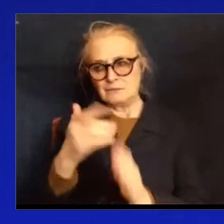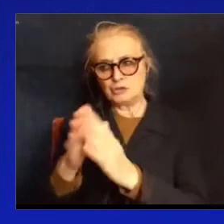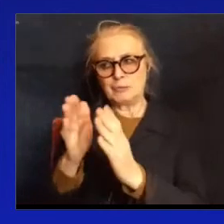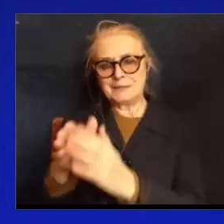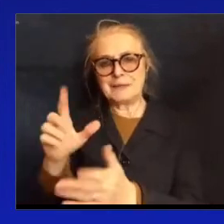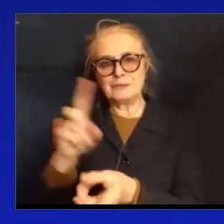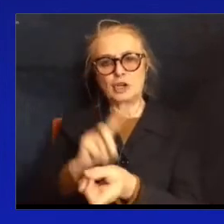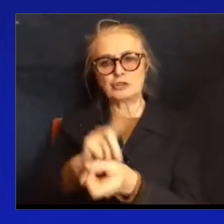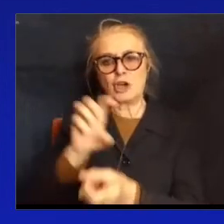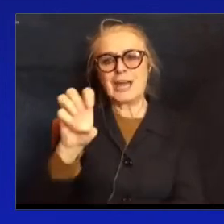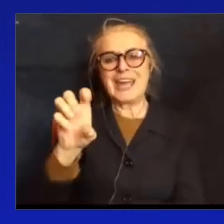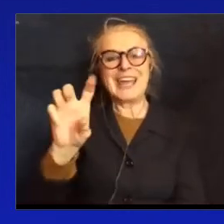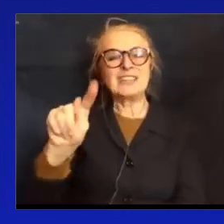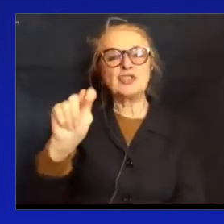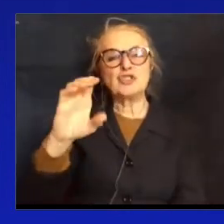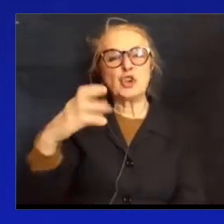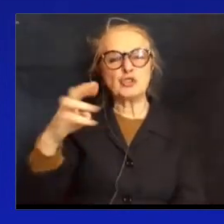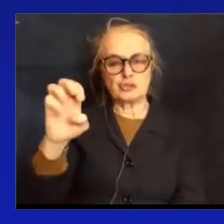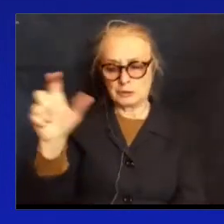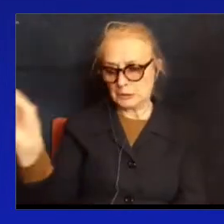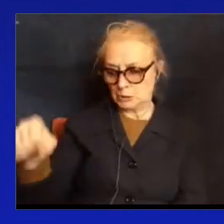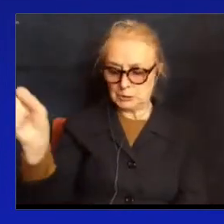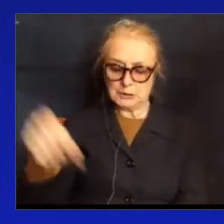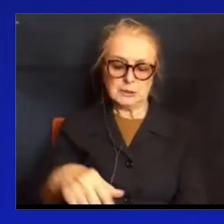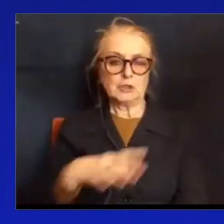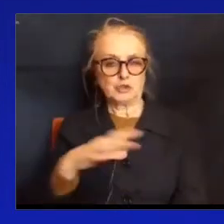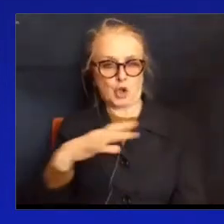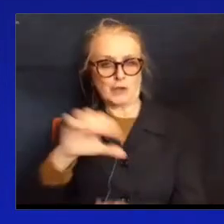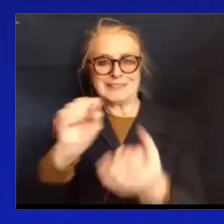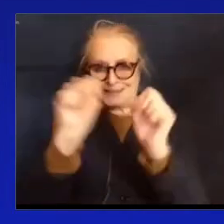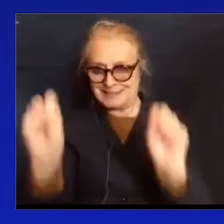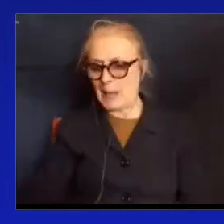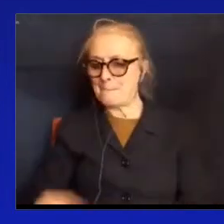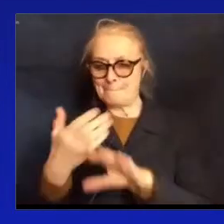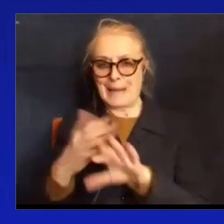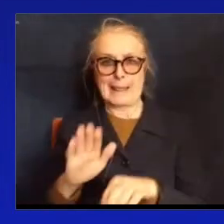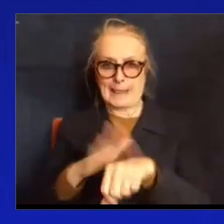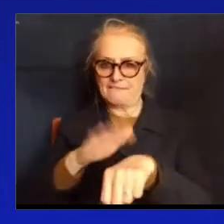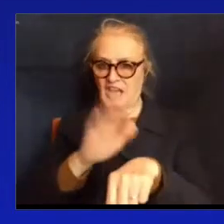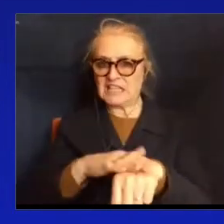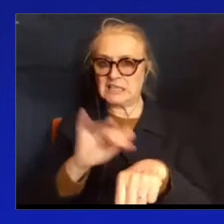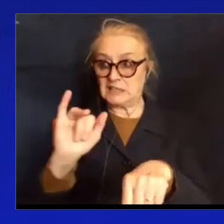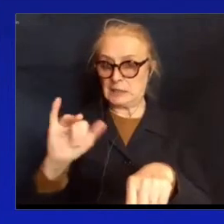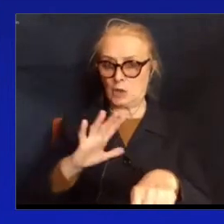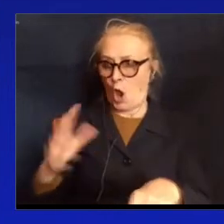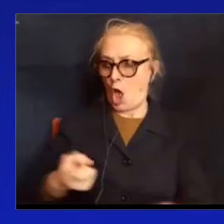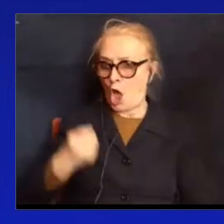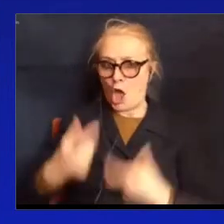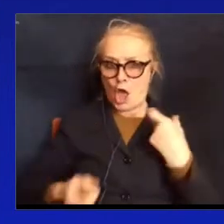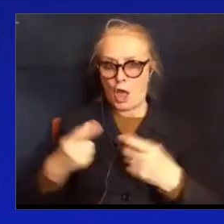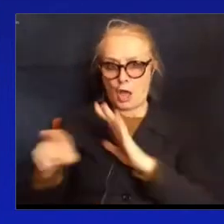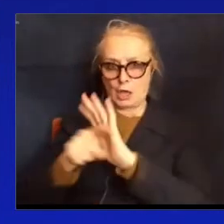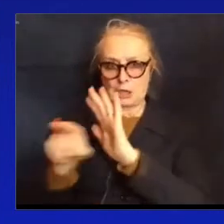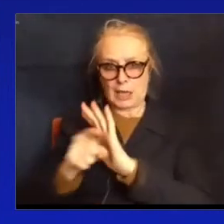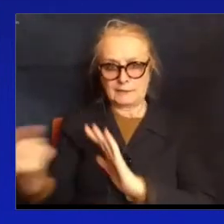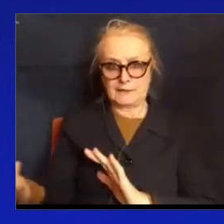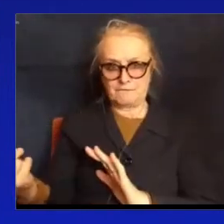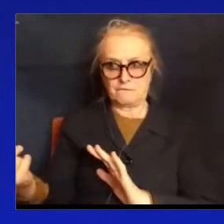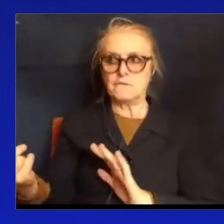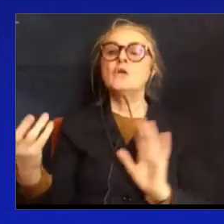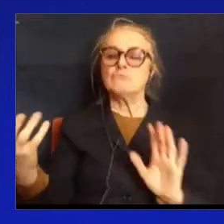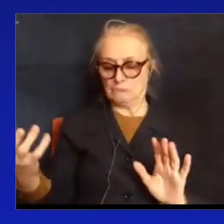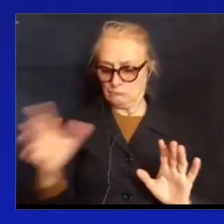Yes, so we have a system of reporting any adverse events following immunization so they can be investigated.